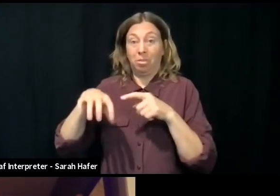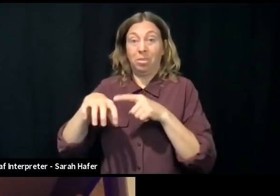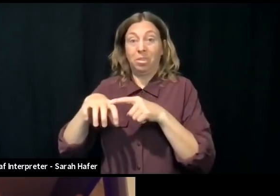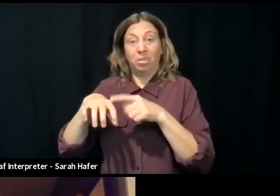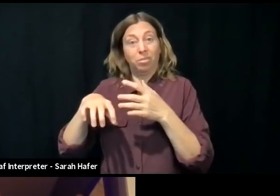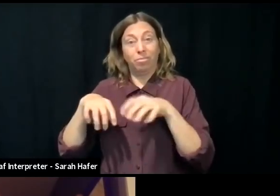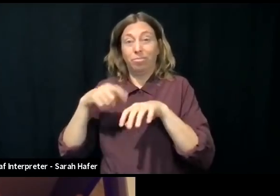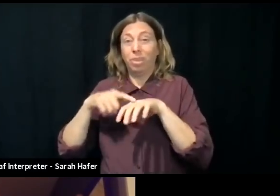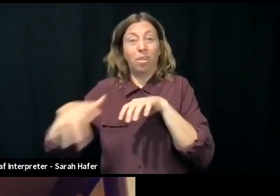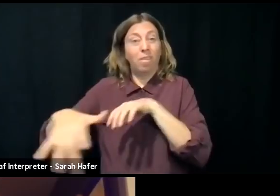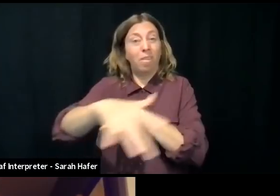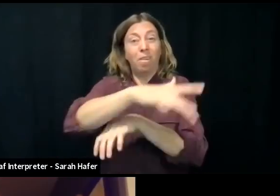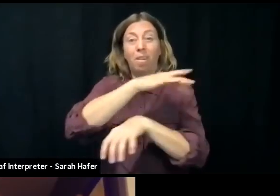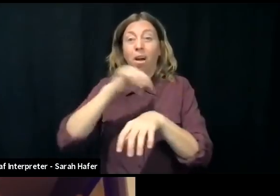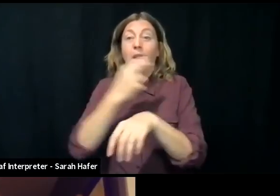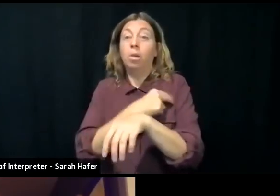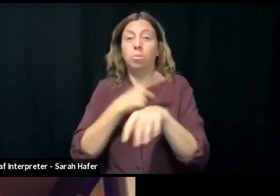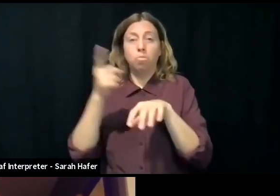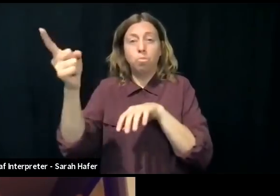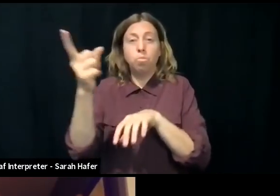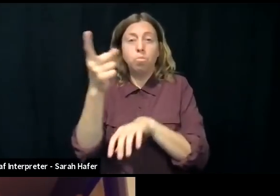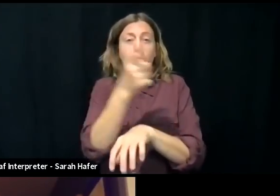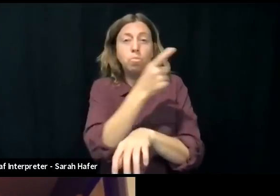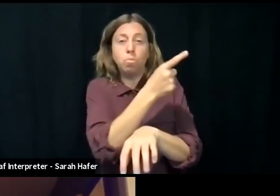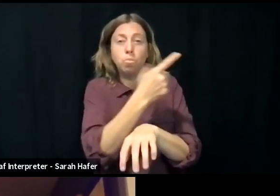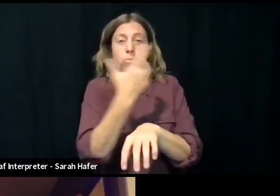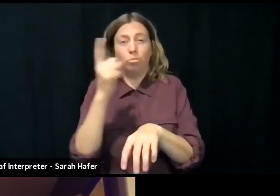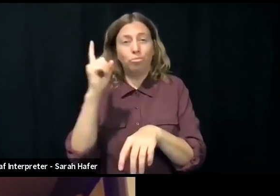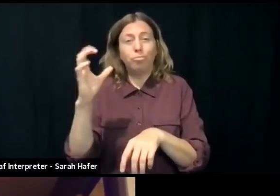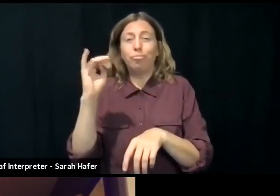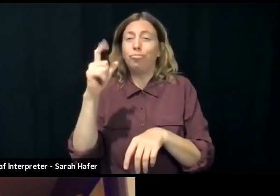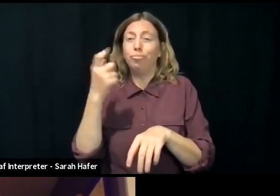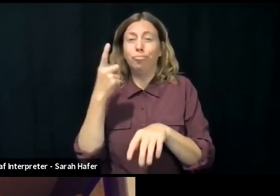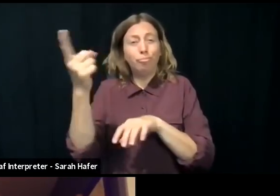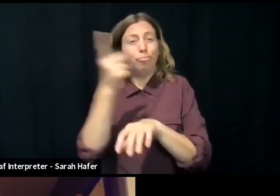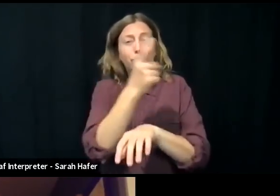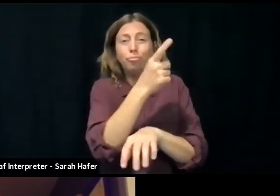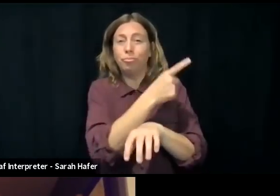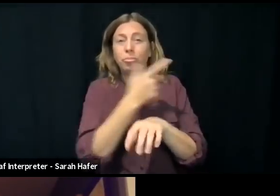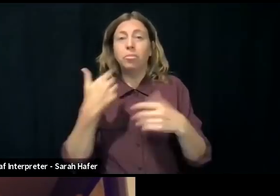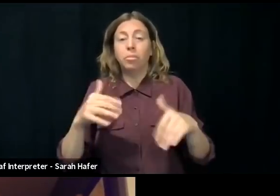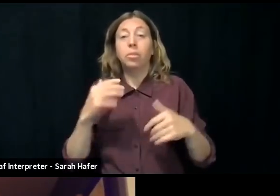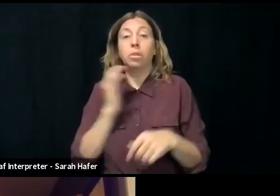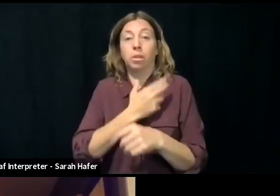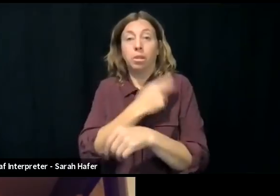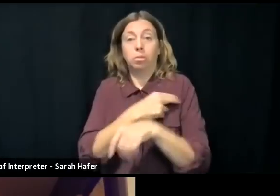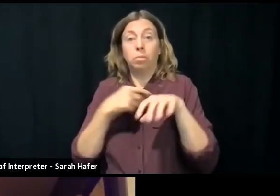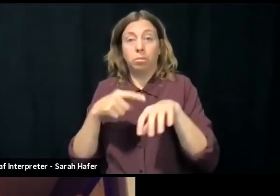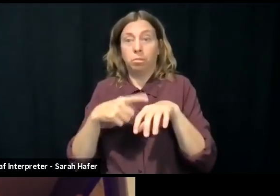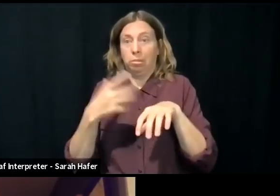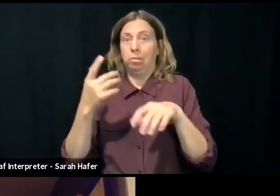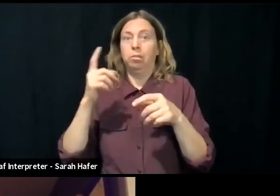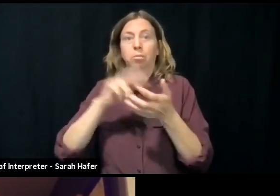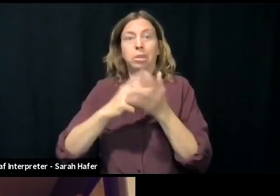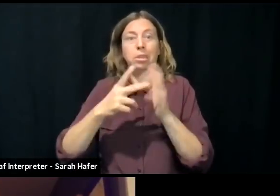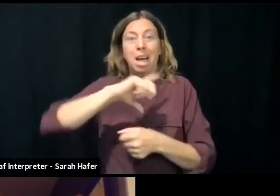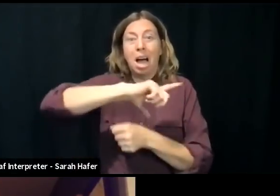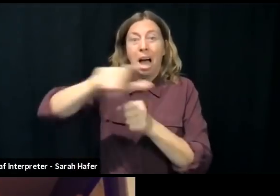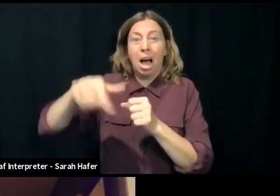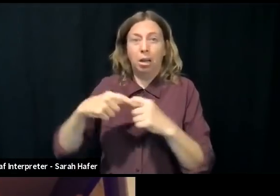about 100 miles from many places, so we're essentially the only large hospital for a large part of southeastern Oregon. When we're taking care